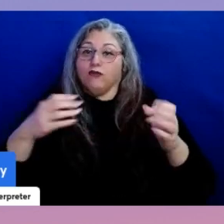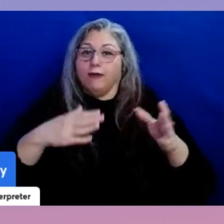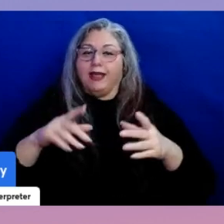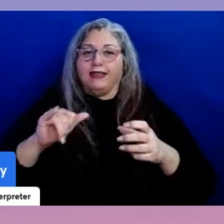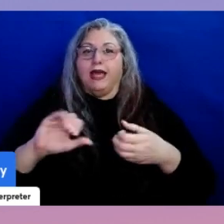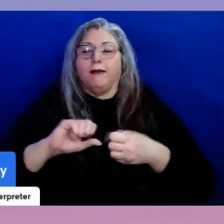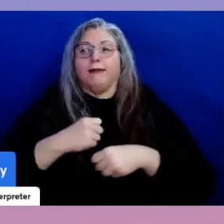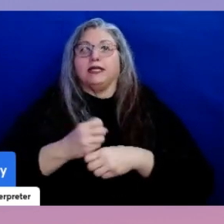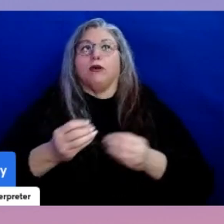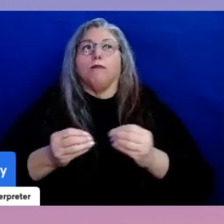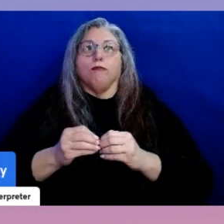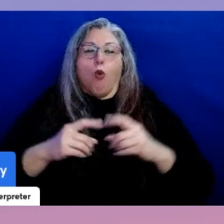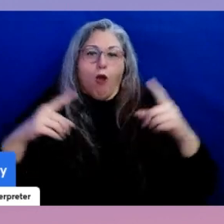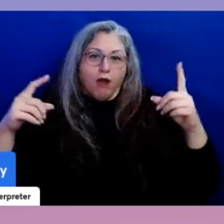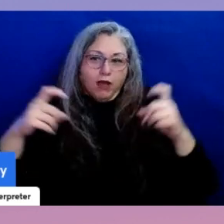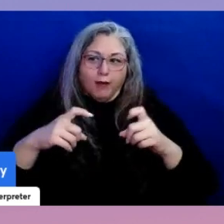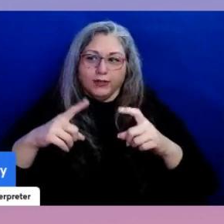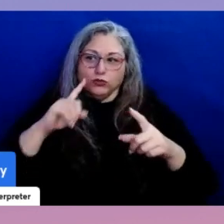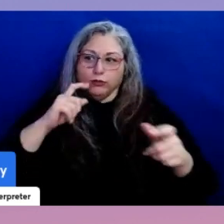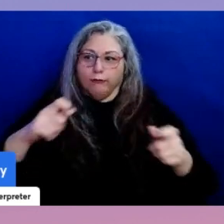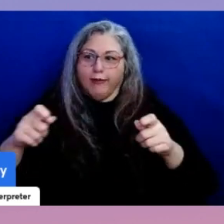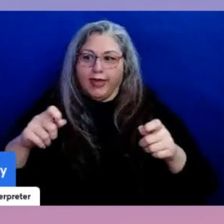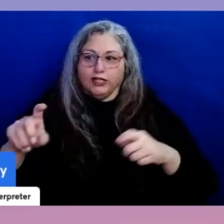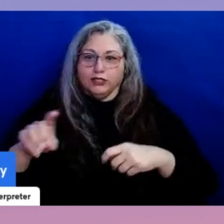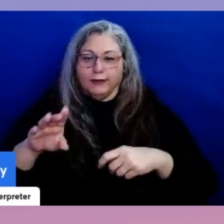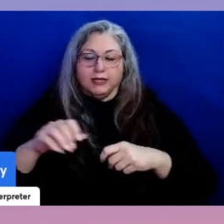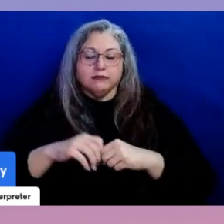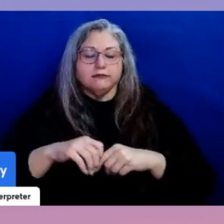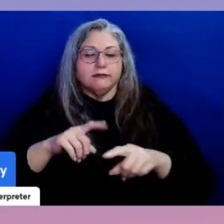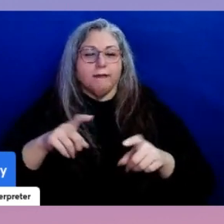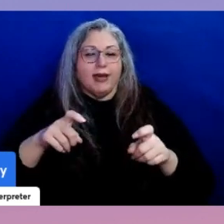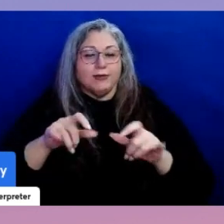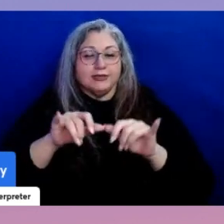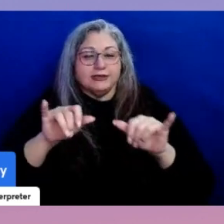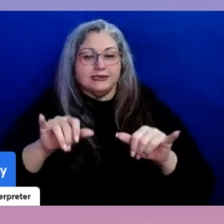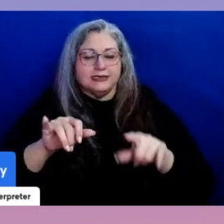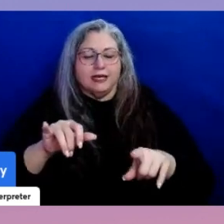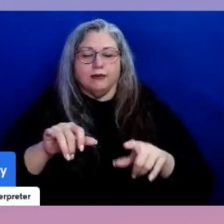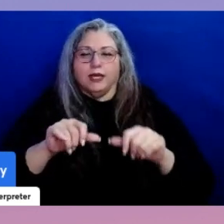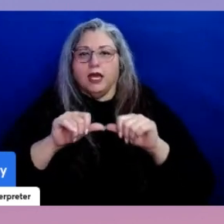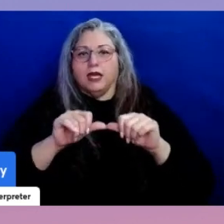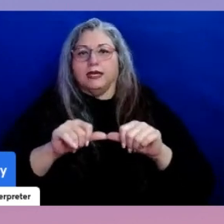managing databases. Database management systems are continuously